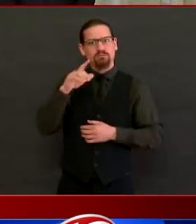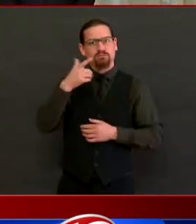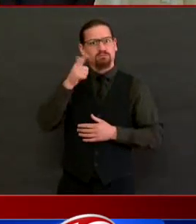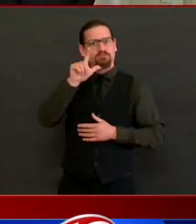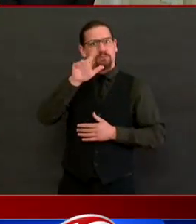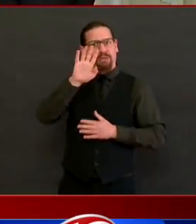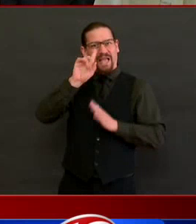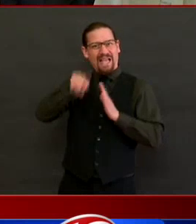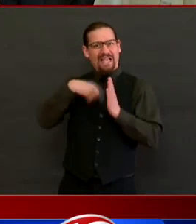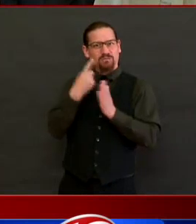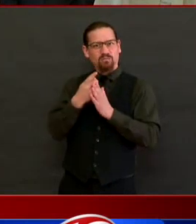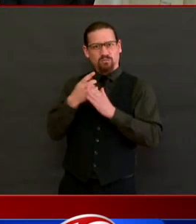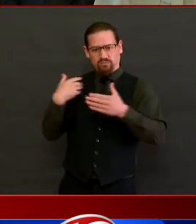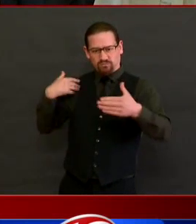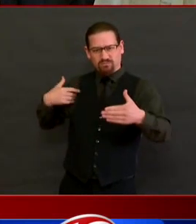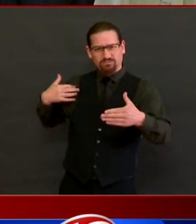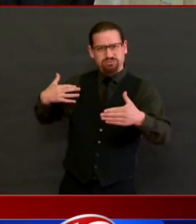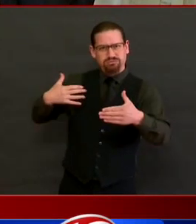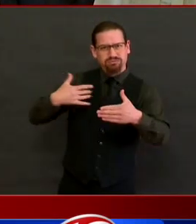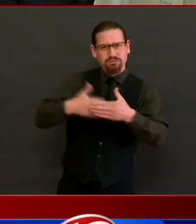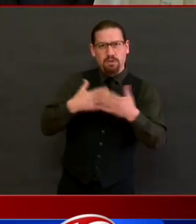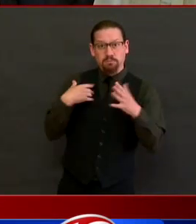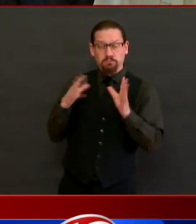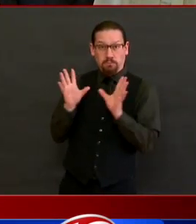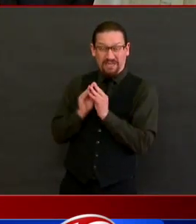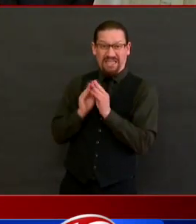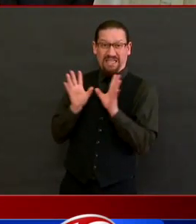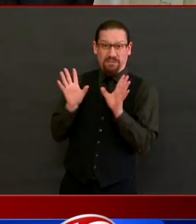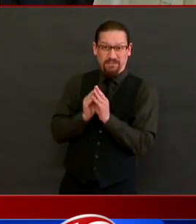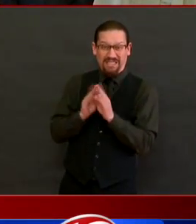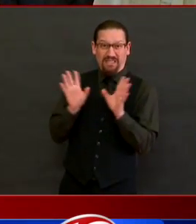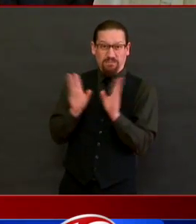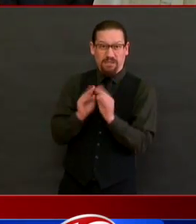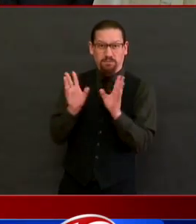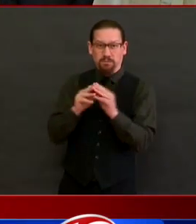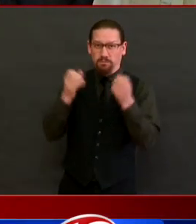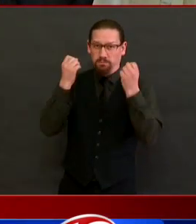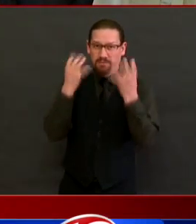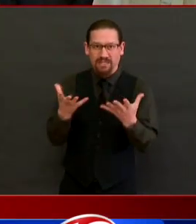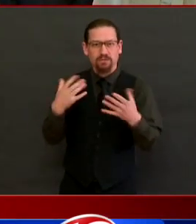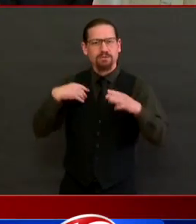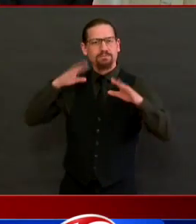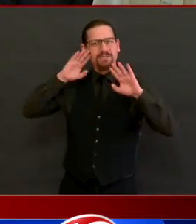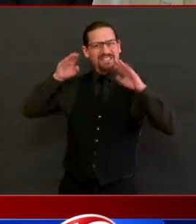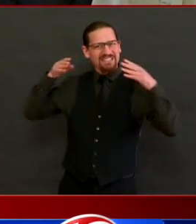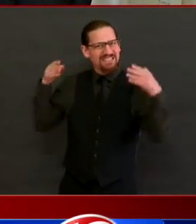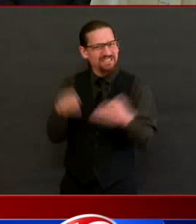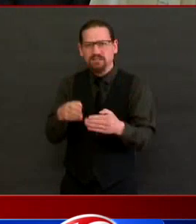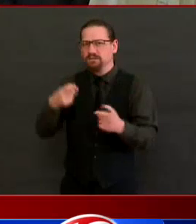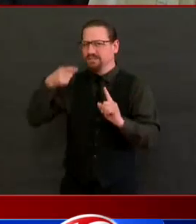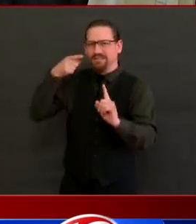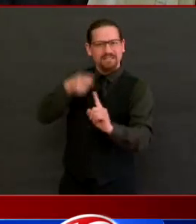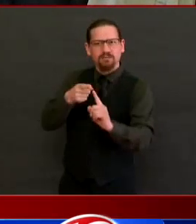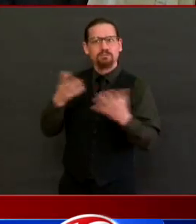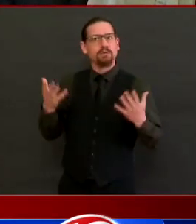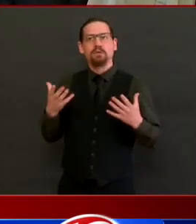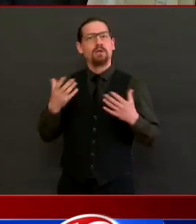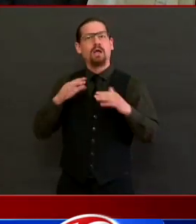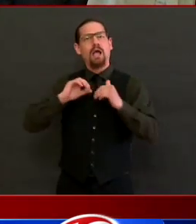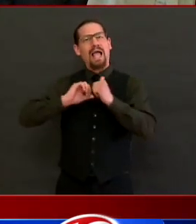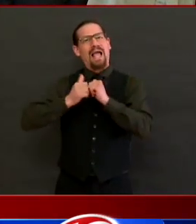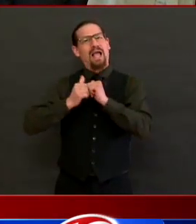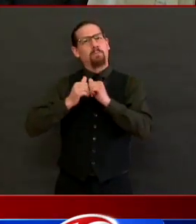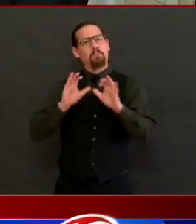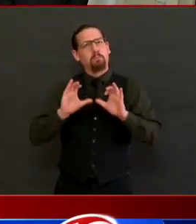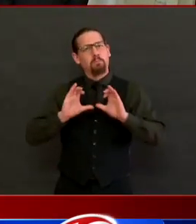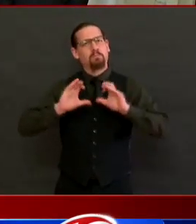meeting focused nearly exclusively on how do we safely get folks back to work,